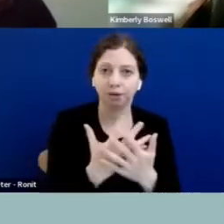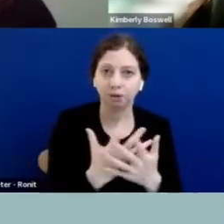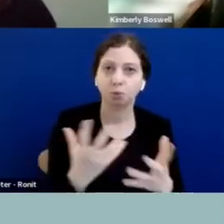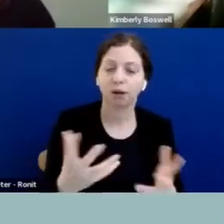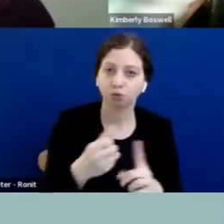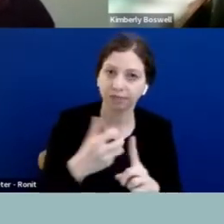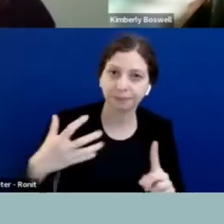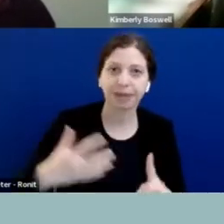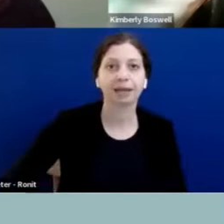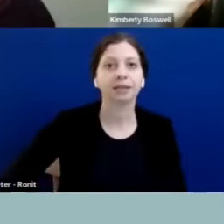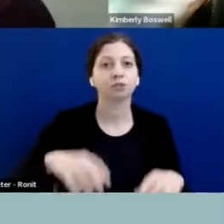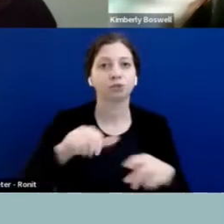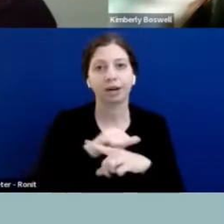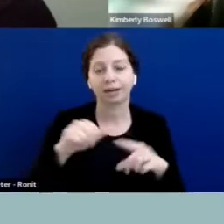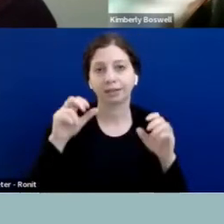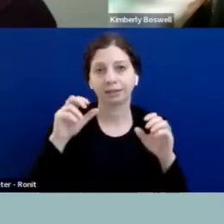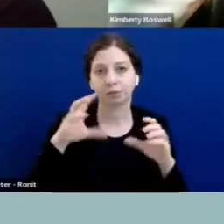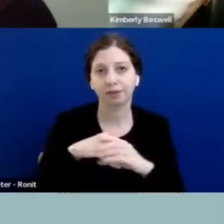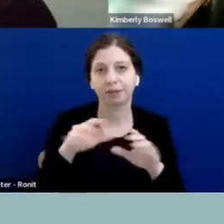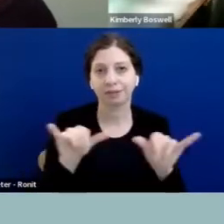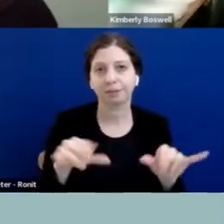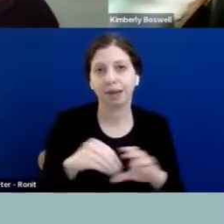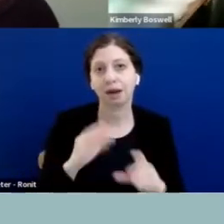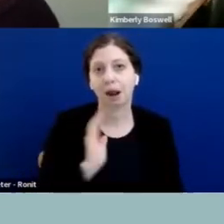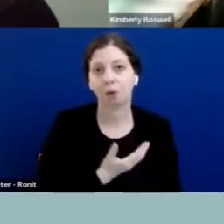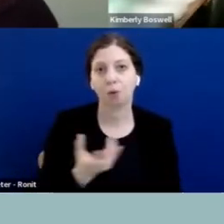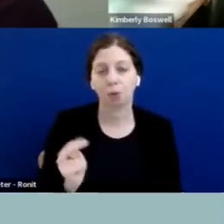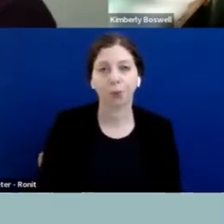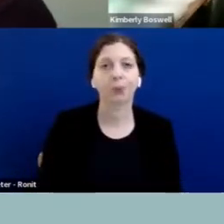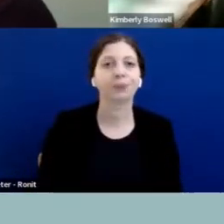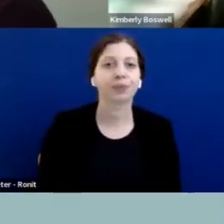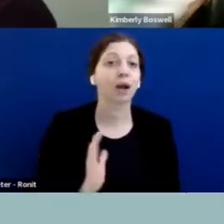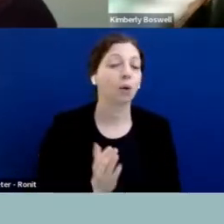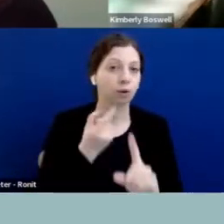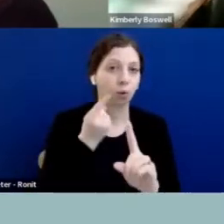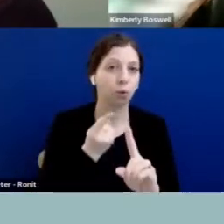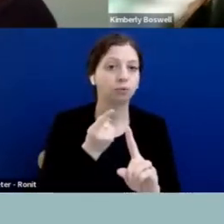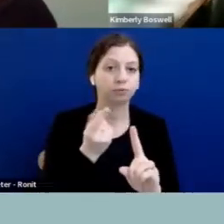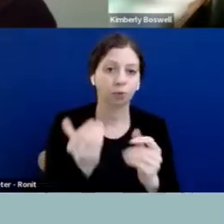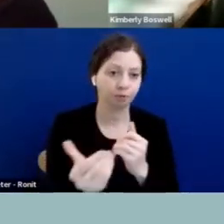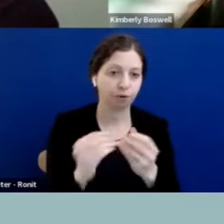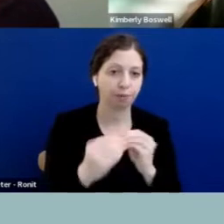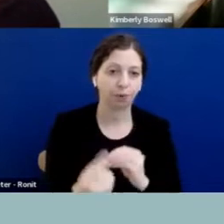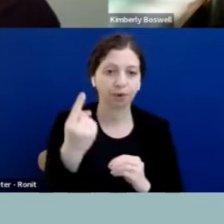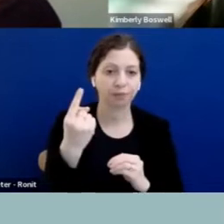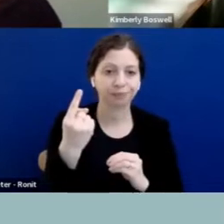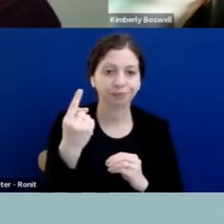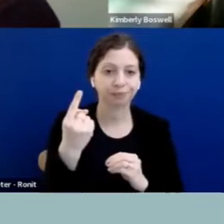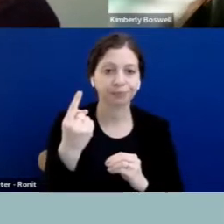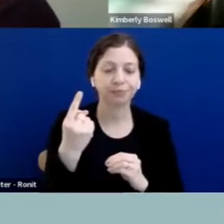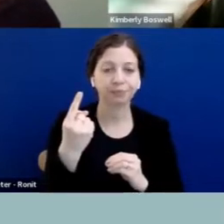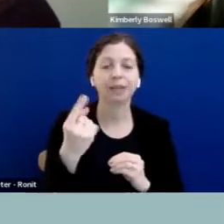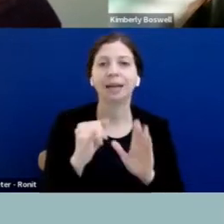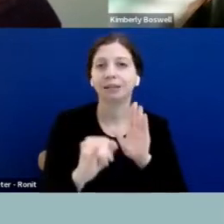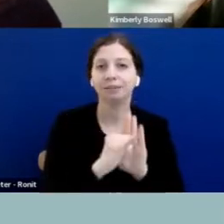expand education within their system as well as our own. So our goals going forward, number one, identifying